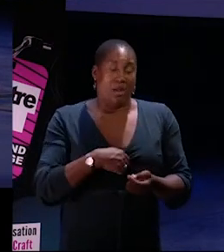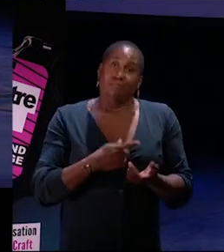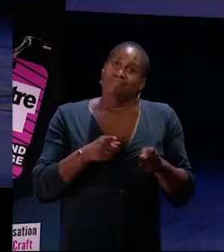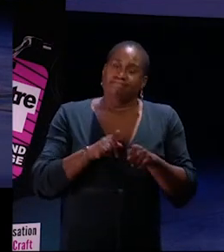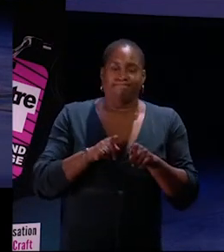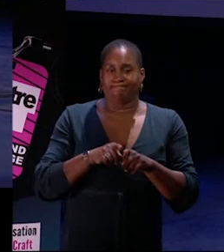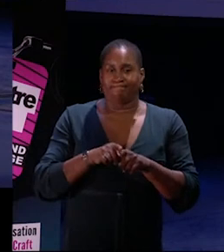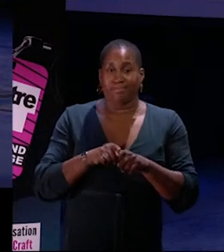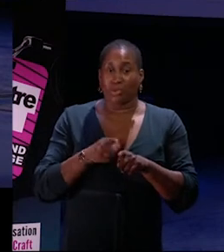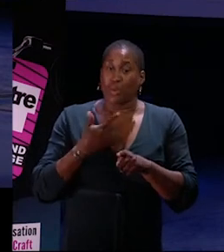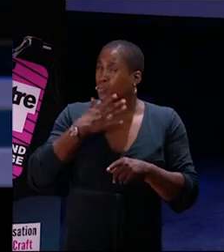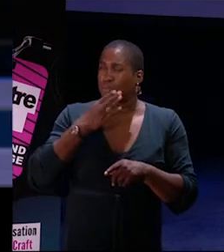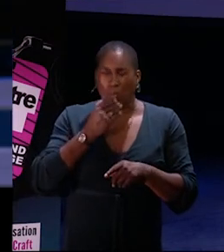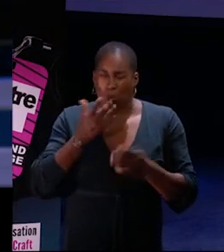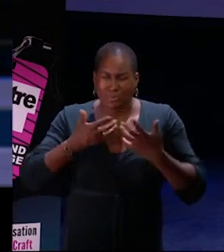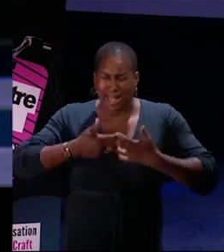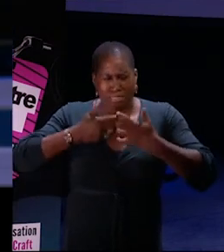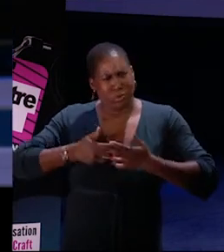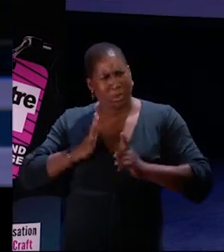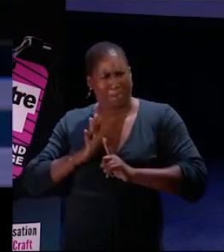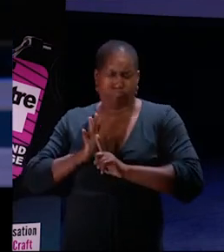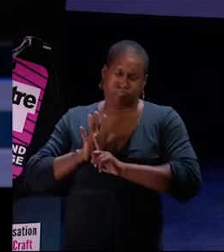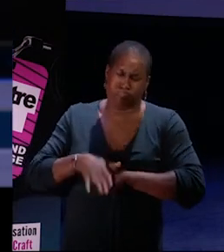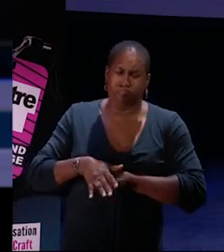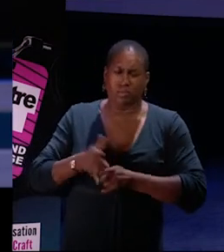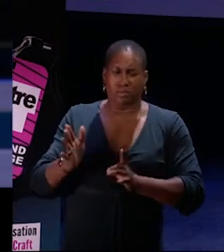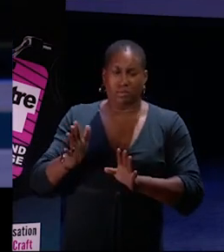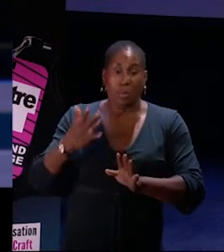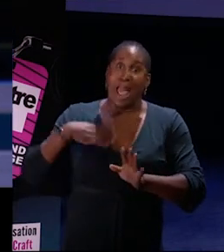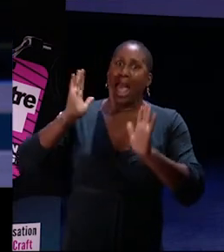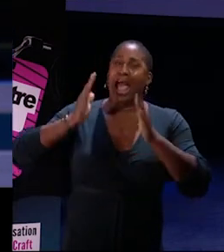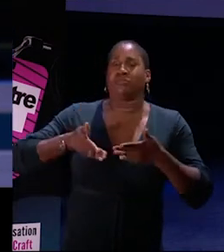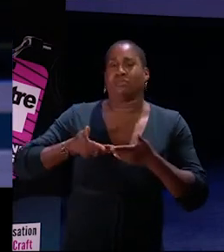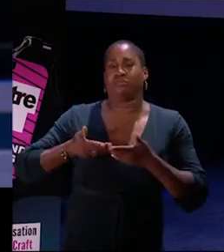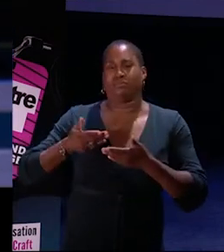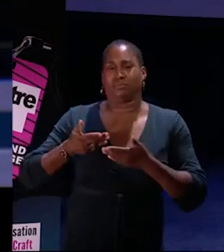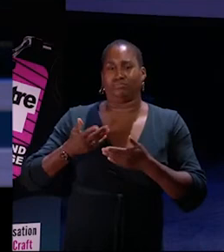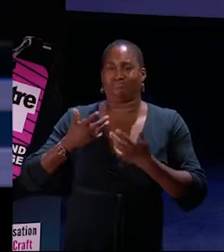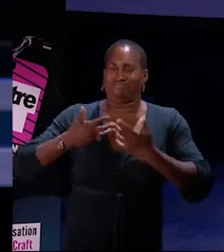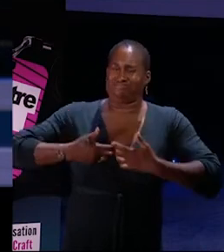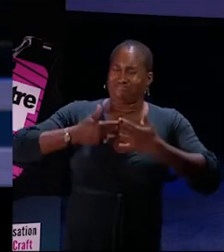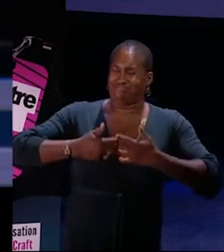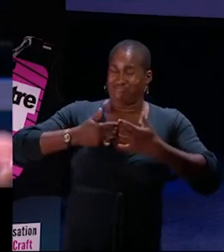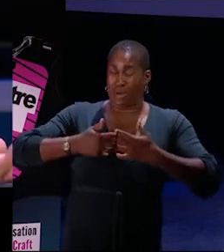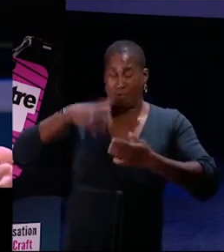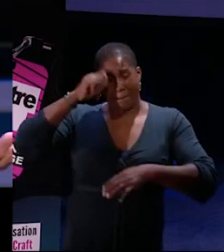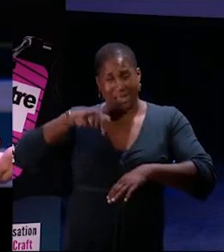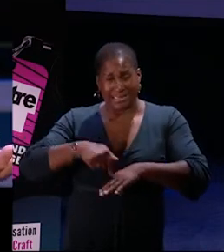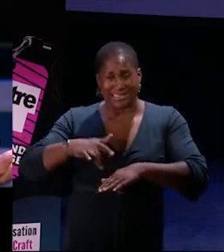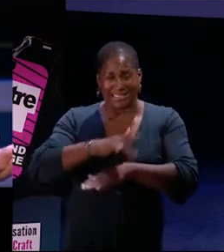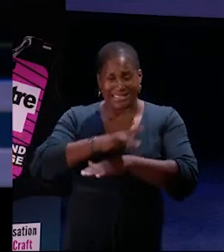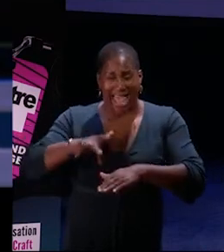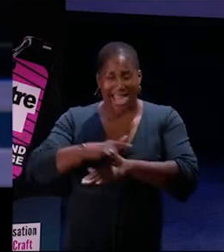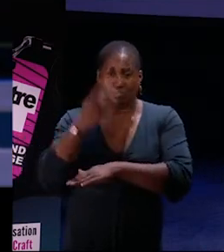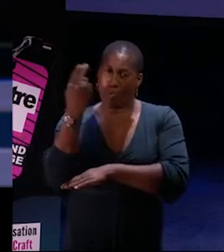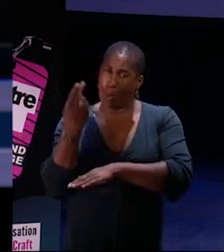Yeah. Technology, but this is about it's about art on stage as well. Your eyes are going to see a certain colour differently from another designer's